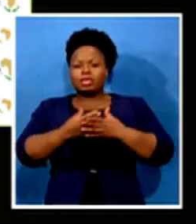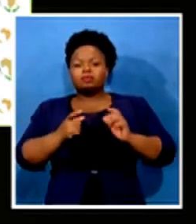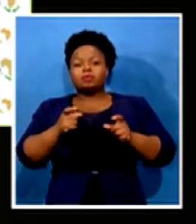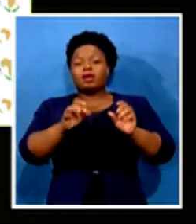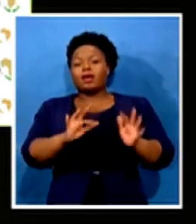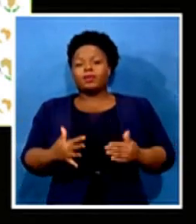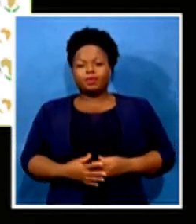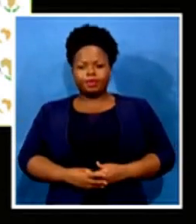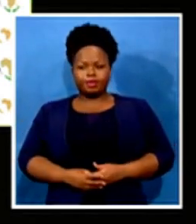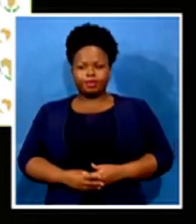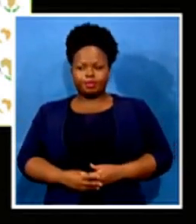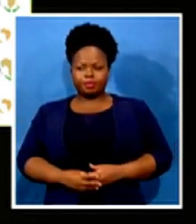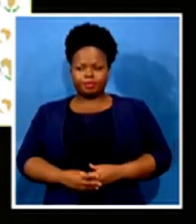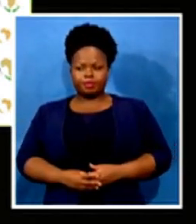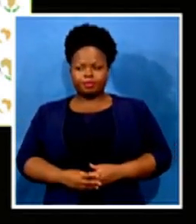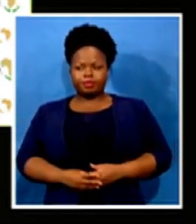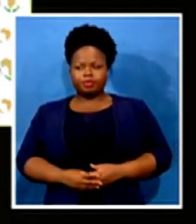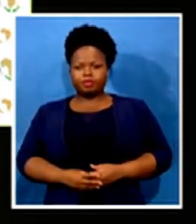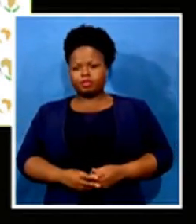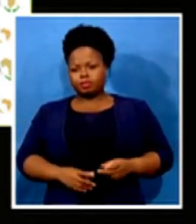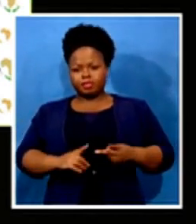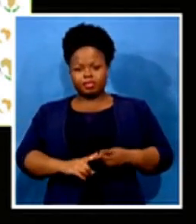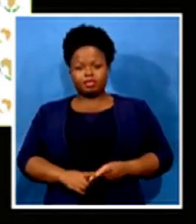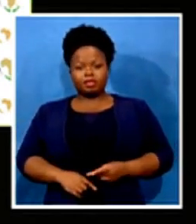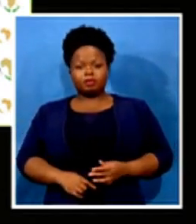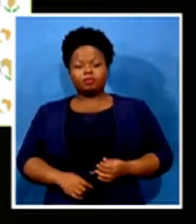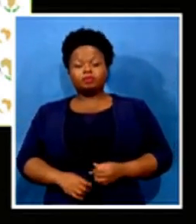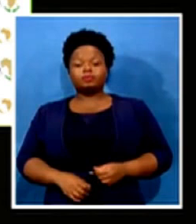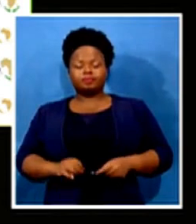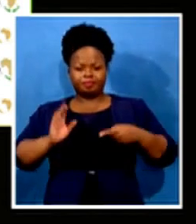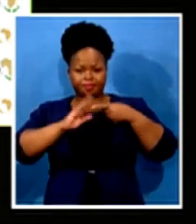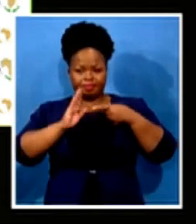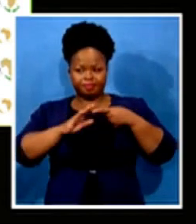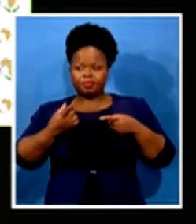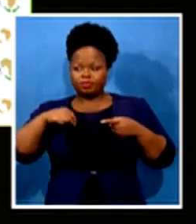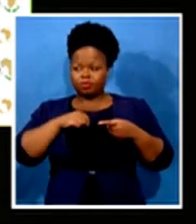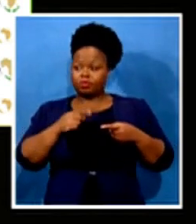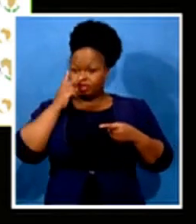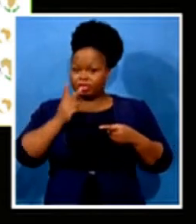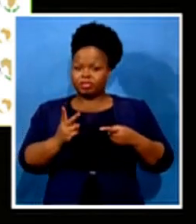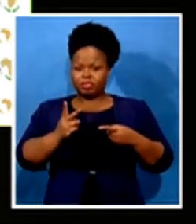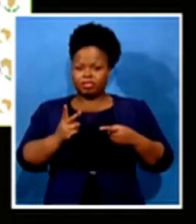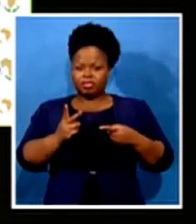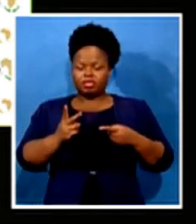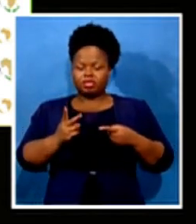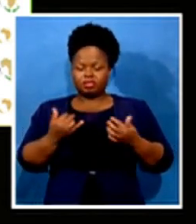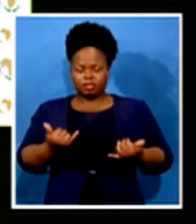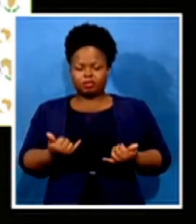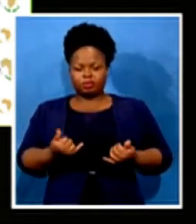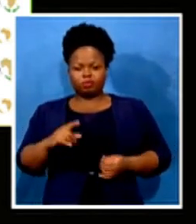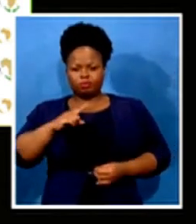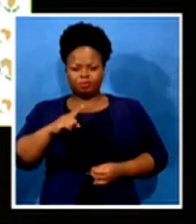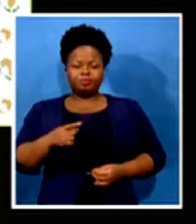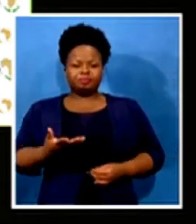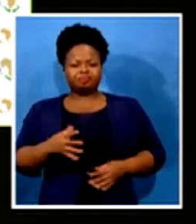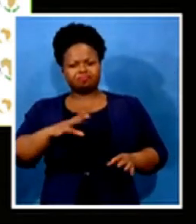The risks are significant. First of all, is that we see, you just heard me today at the start saying that our mortality is increasing. That is,